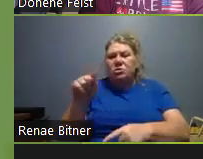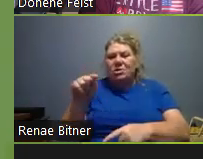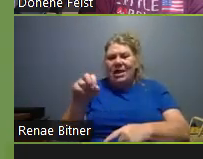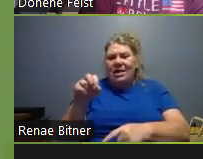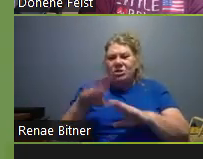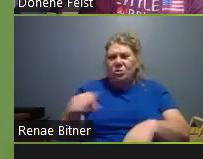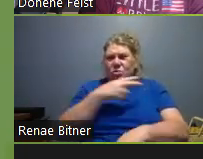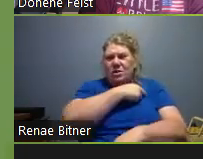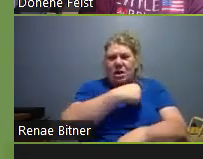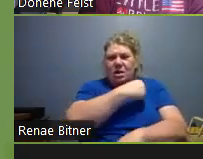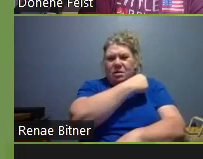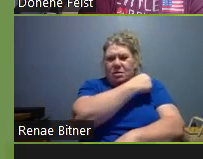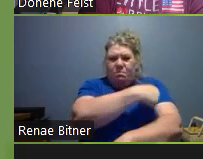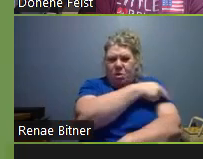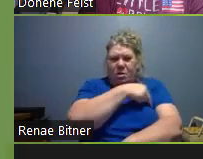Minneapolis, and